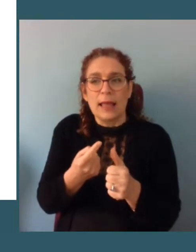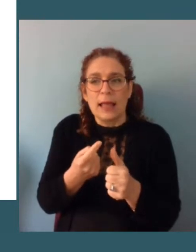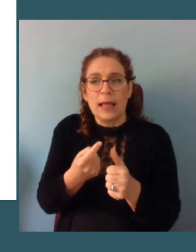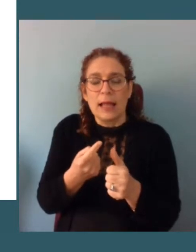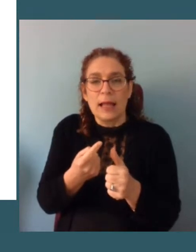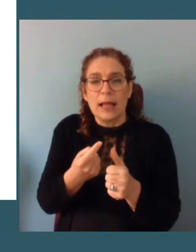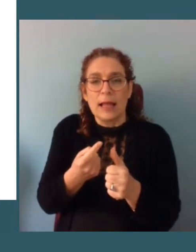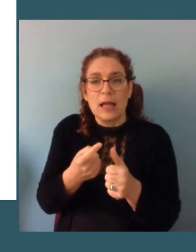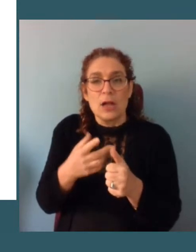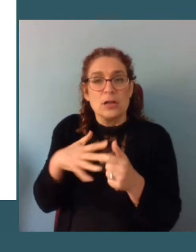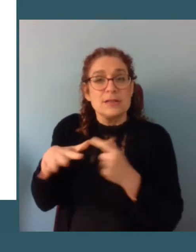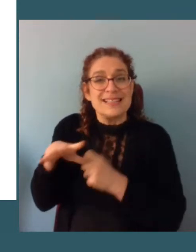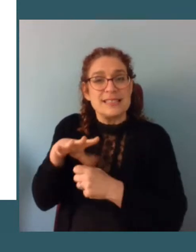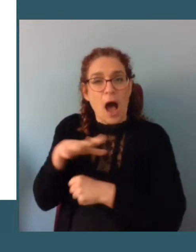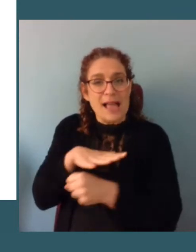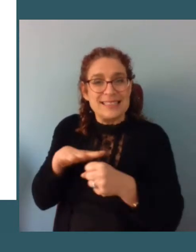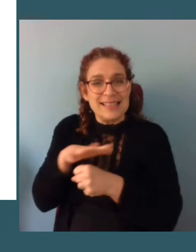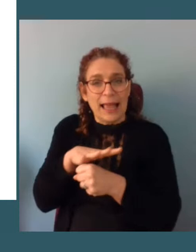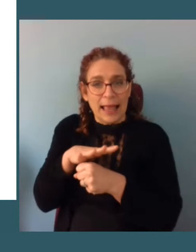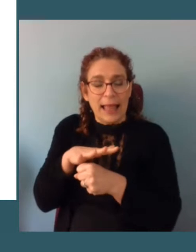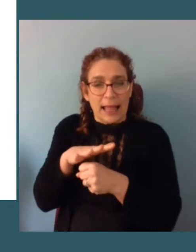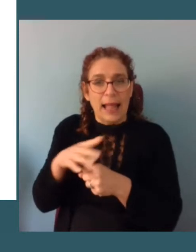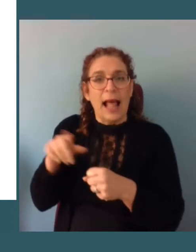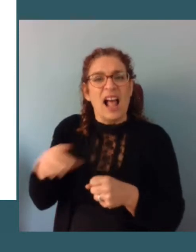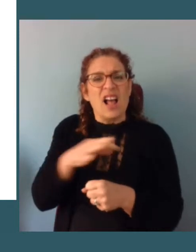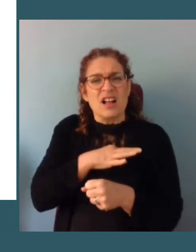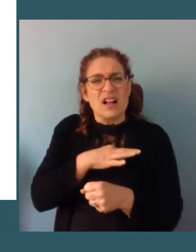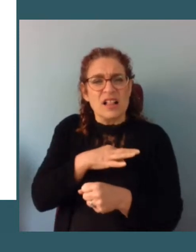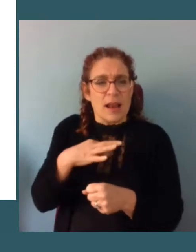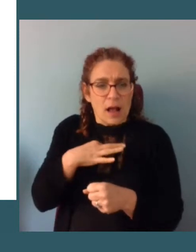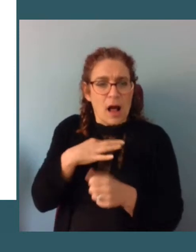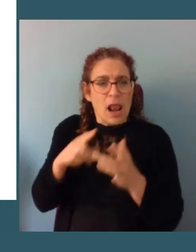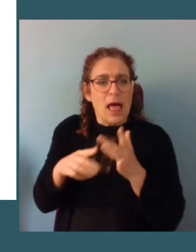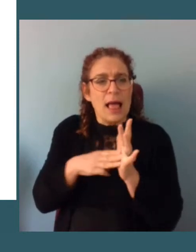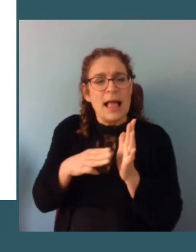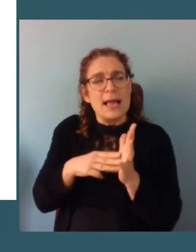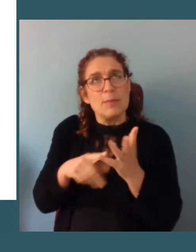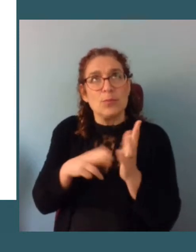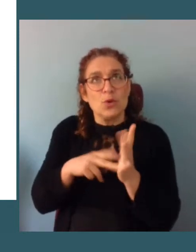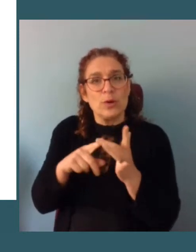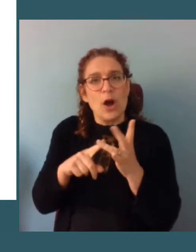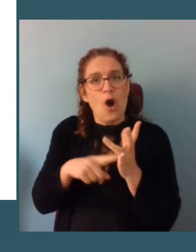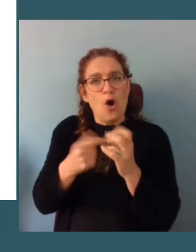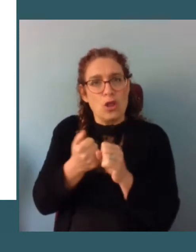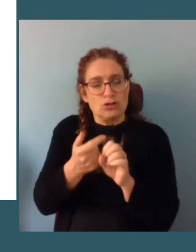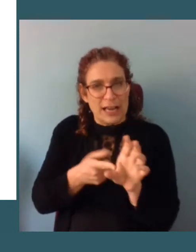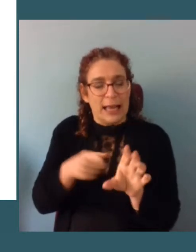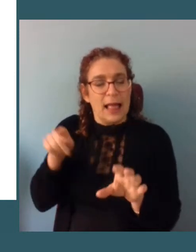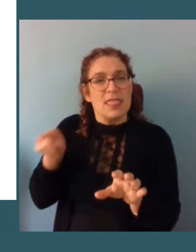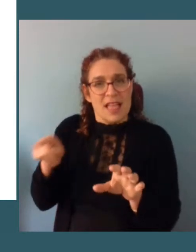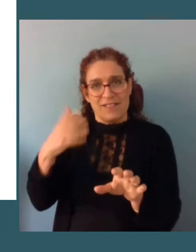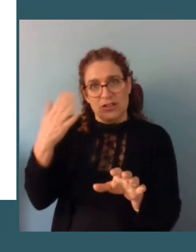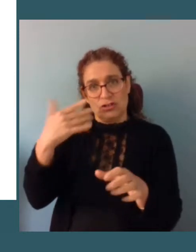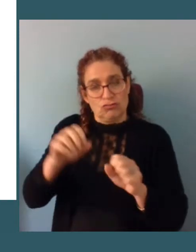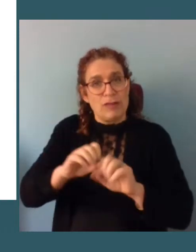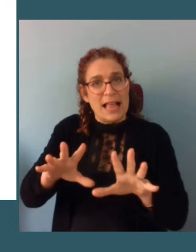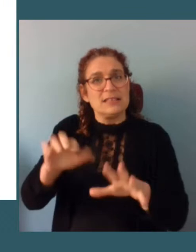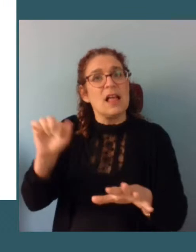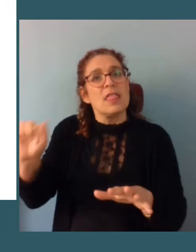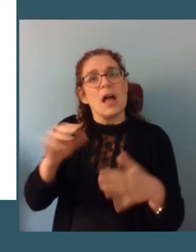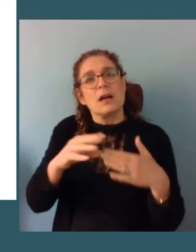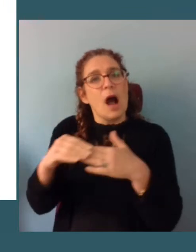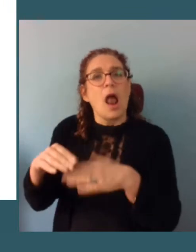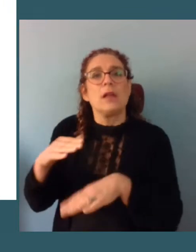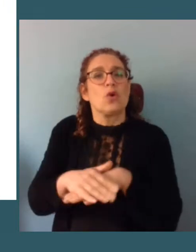society, the British Society of Allergy and Clinical Immunology, and they've just released guidelines on egg allergy